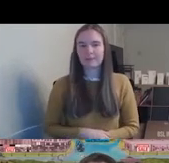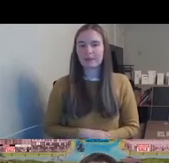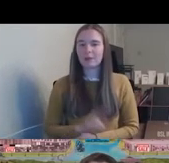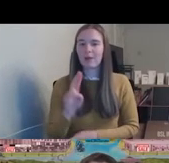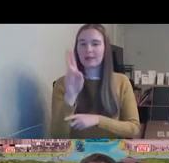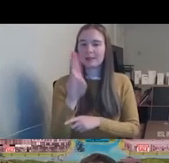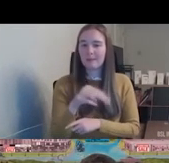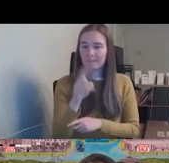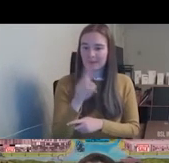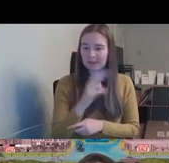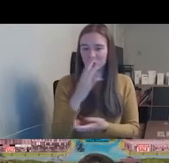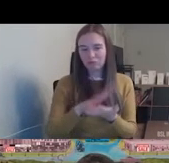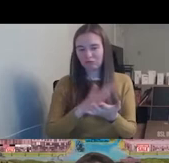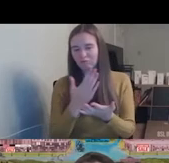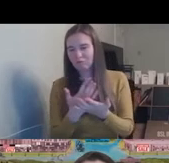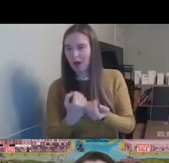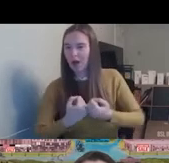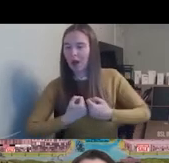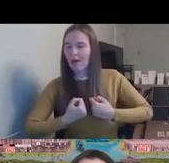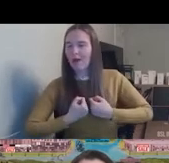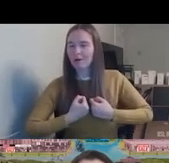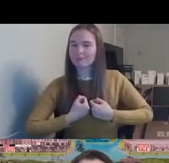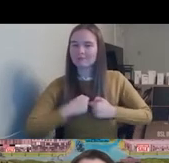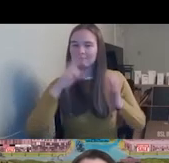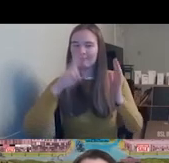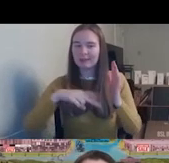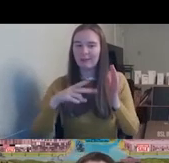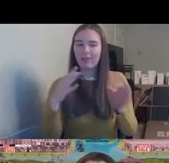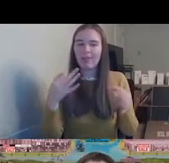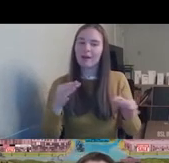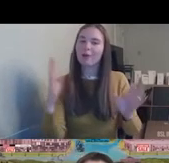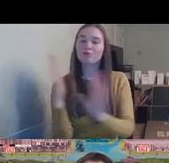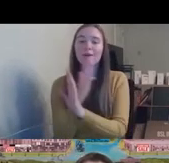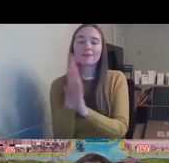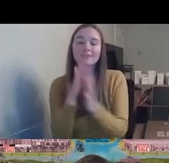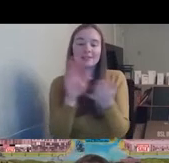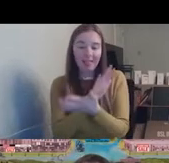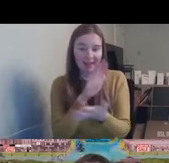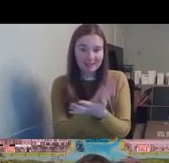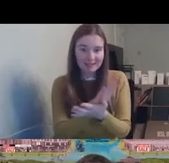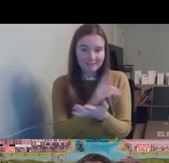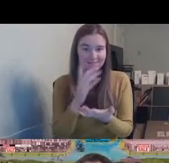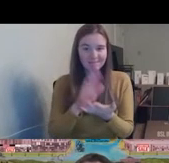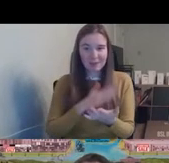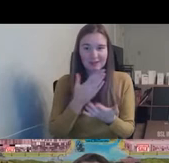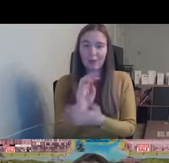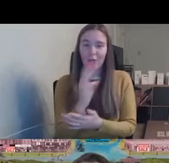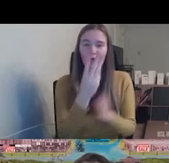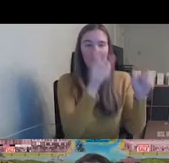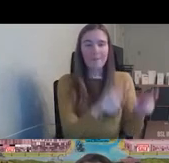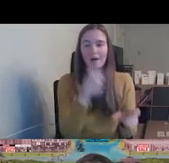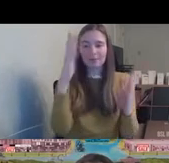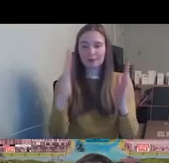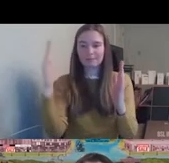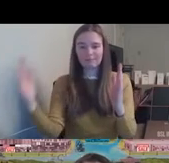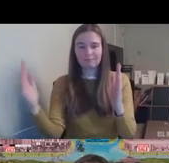it as our painting, The Garden of Privatized Delights, which translates the three panels into the utopia of the commons before